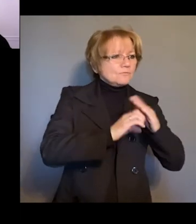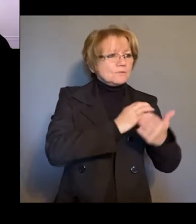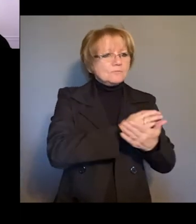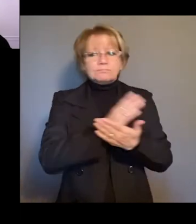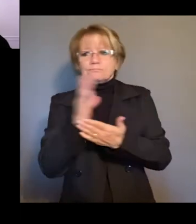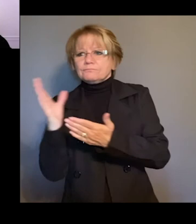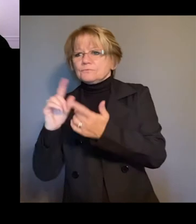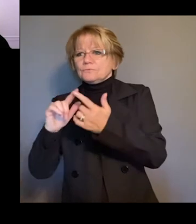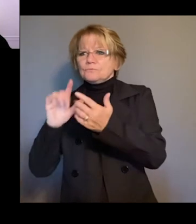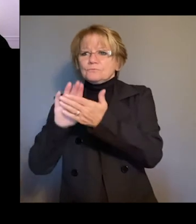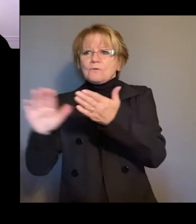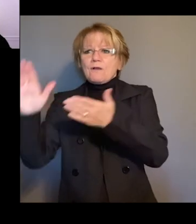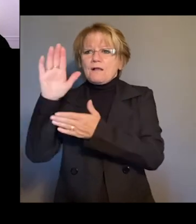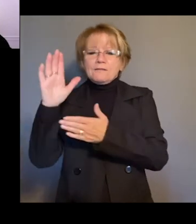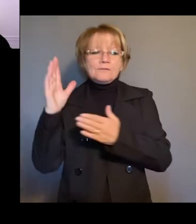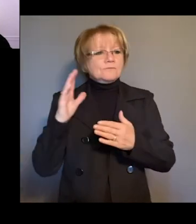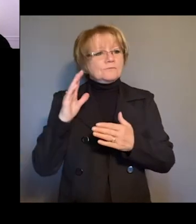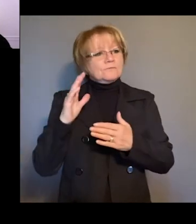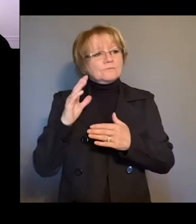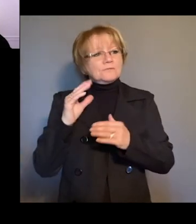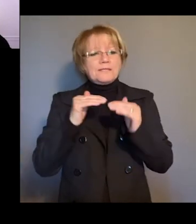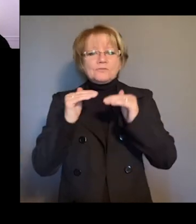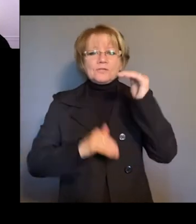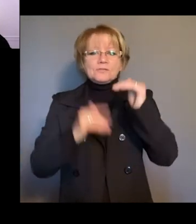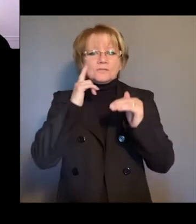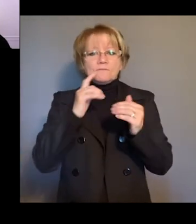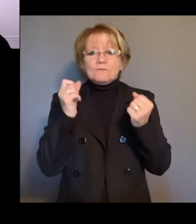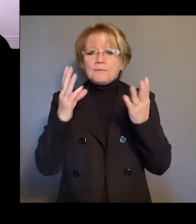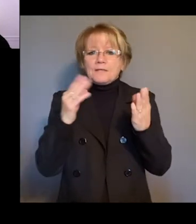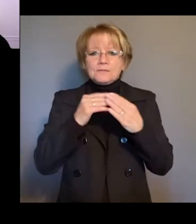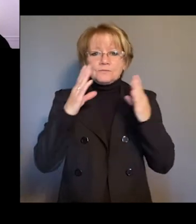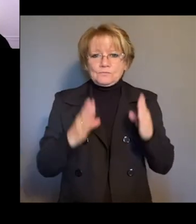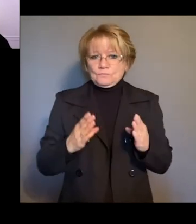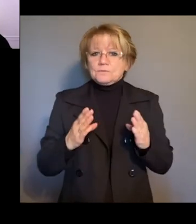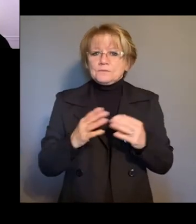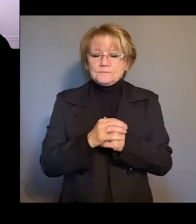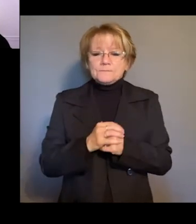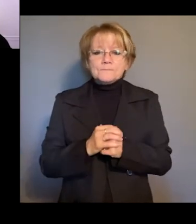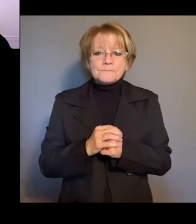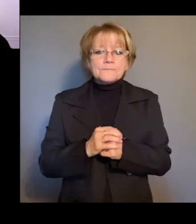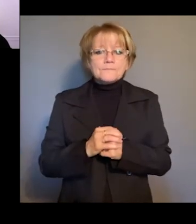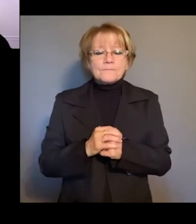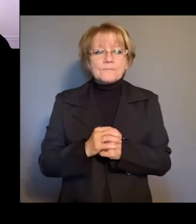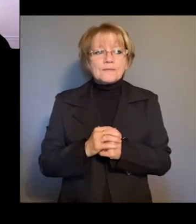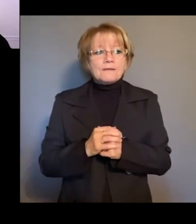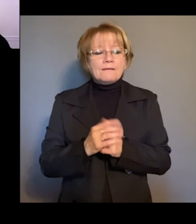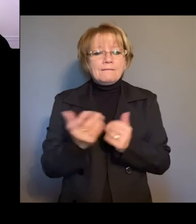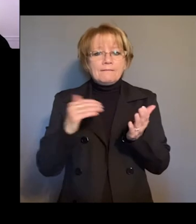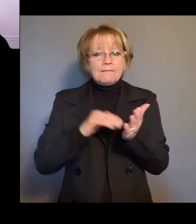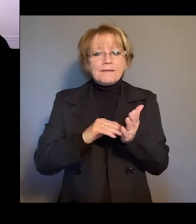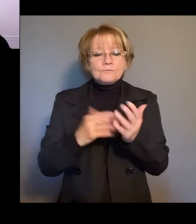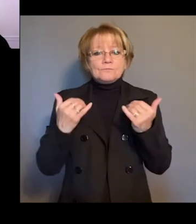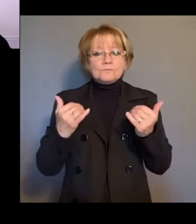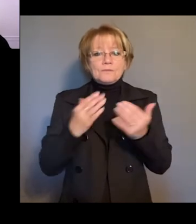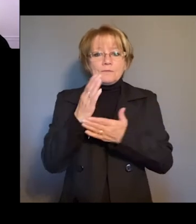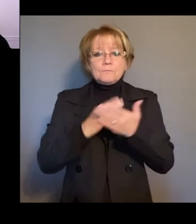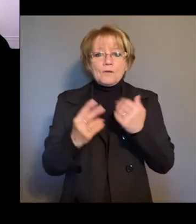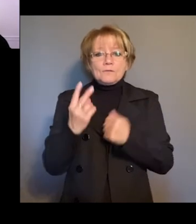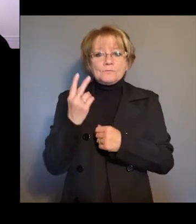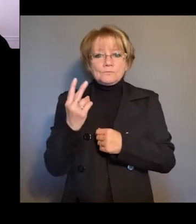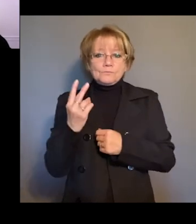general for a lot of our student populations. As I said today, this is part two of our workshop. On April